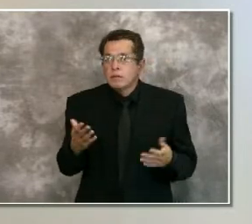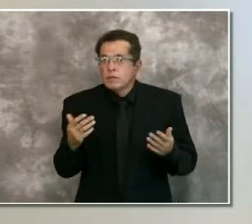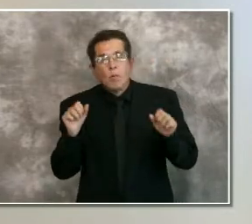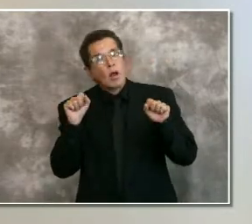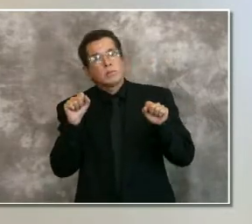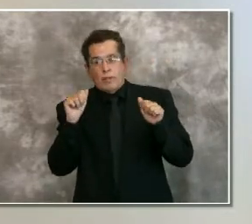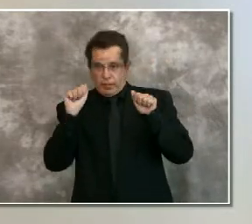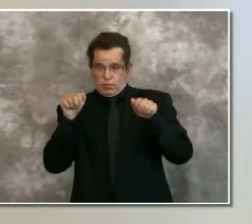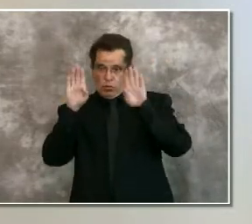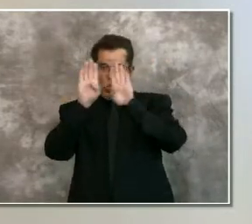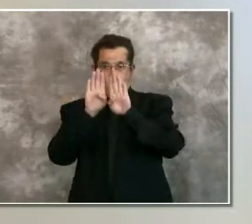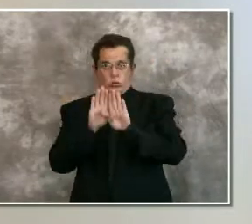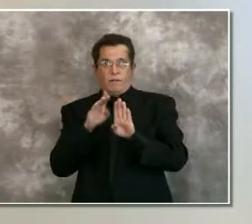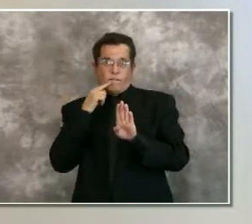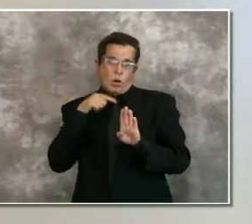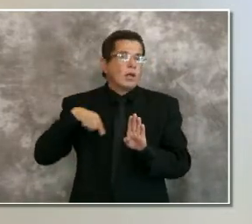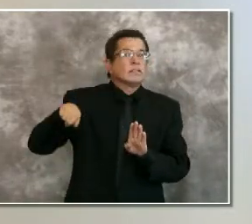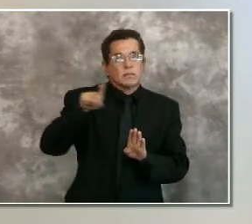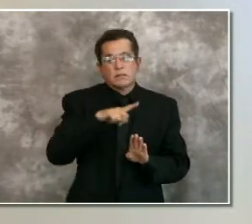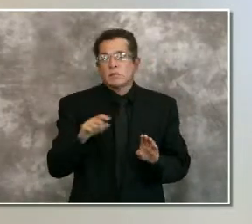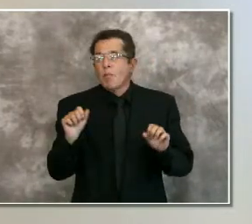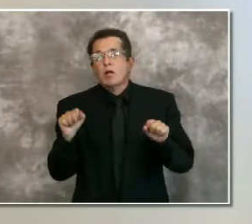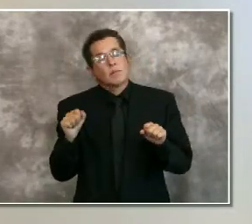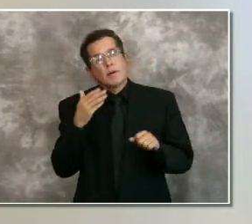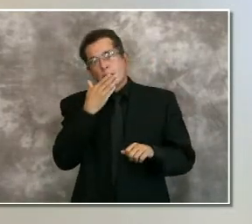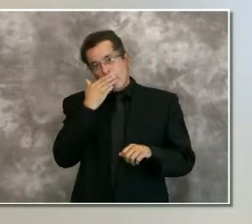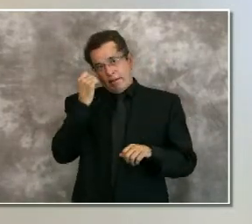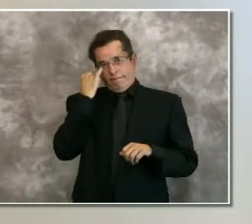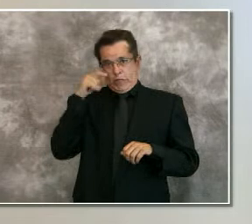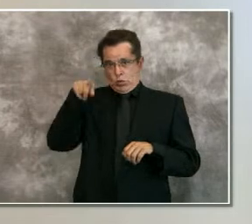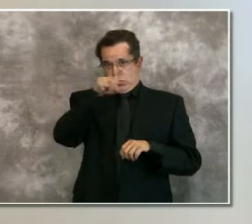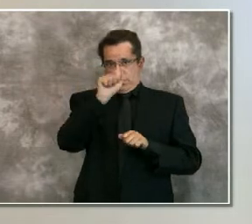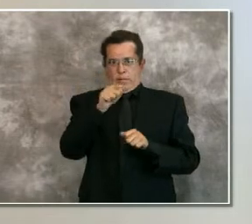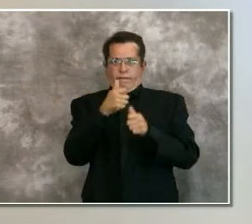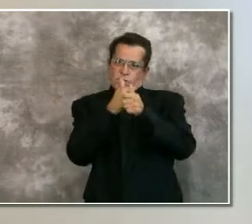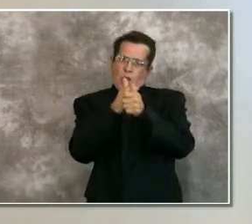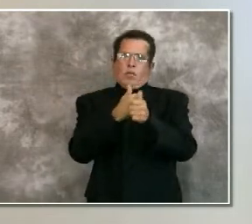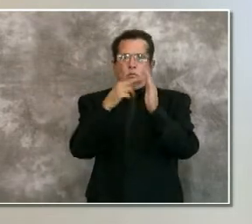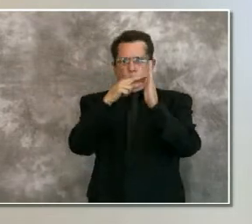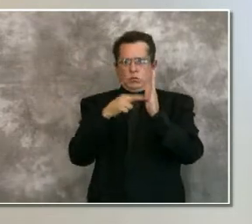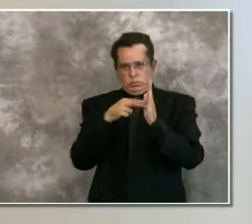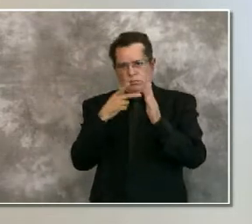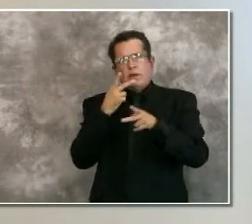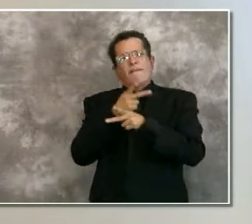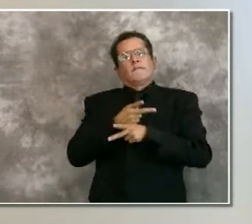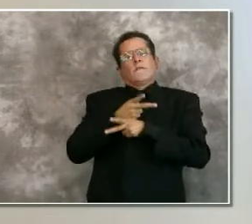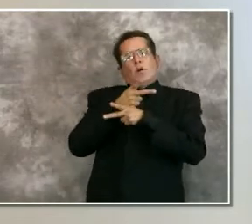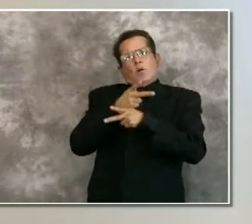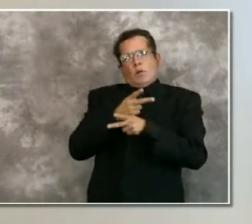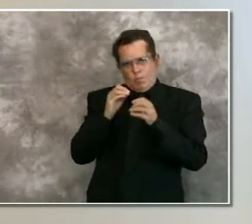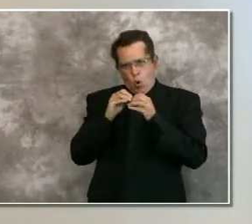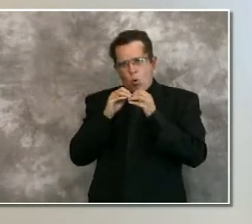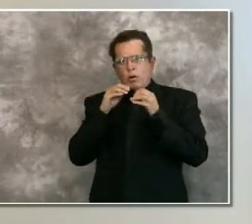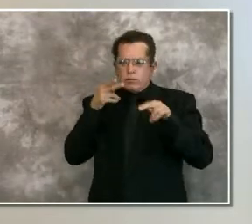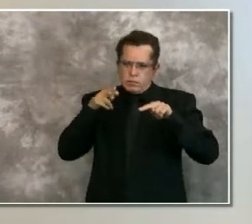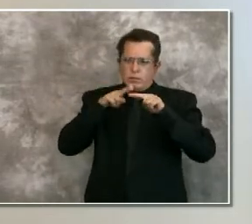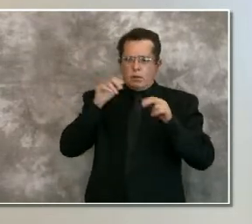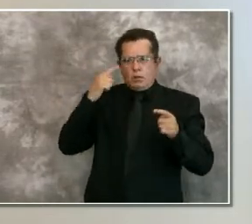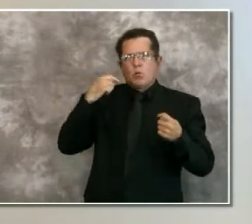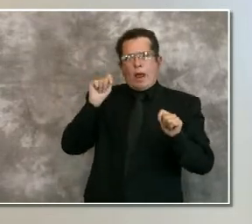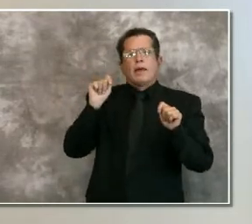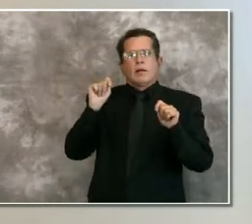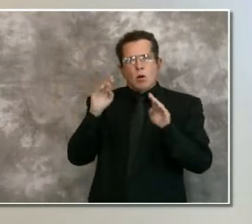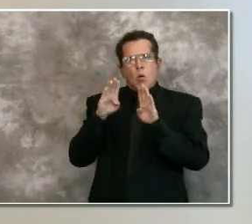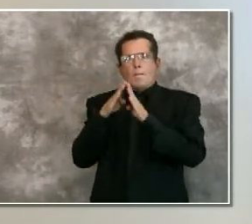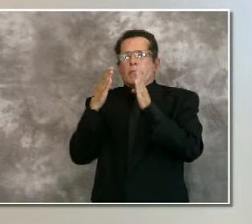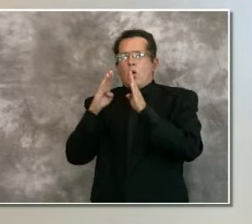be the worst case outcome for our region. It's better if we can take incremental steps to dial things back, increase public awareness, and slow the